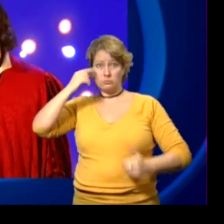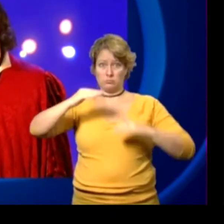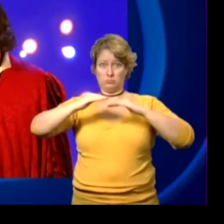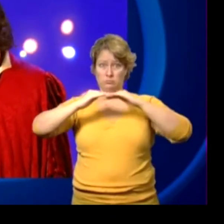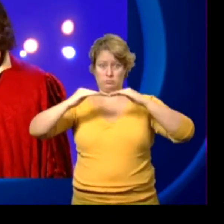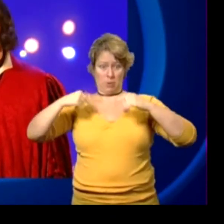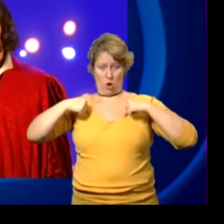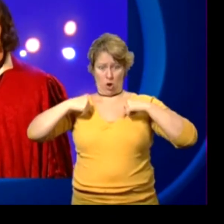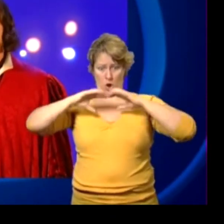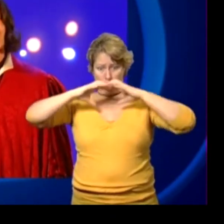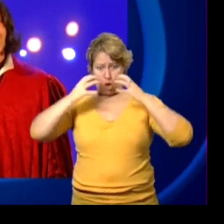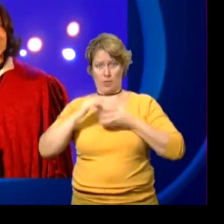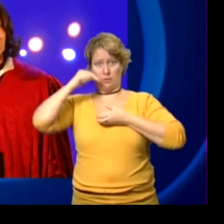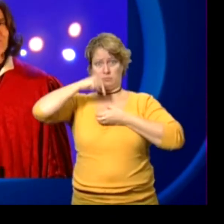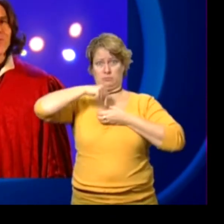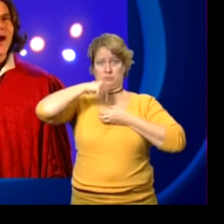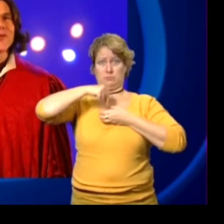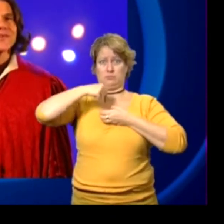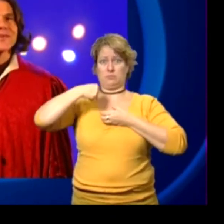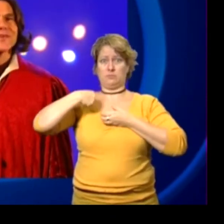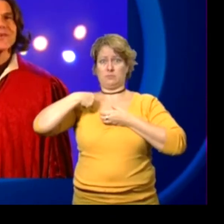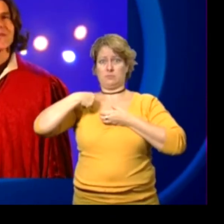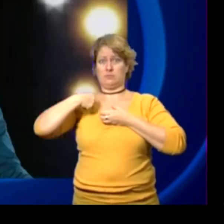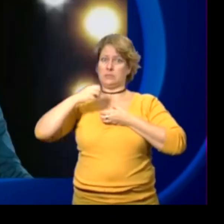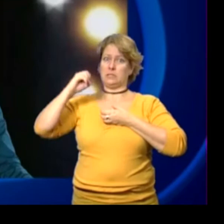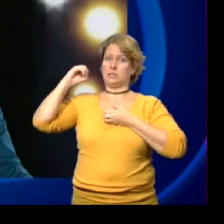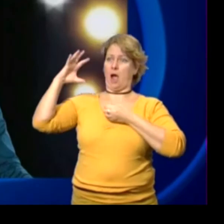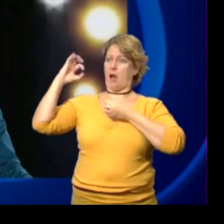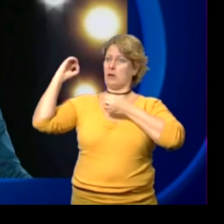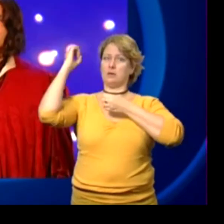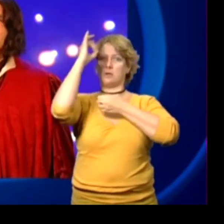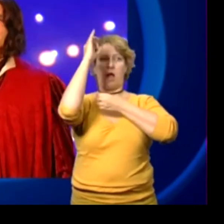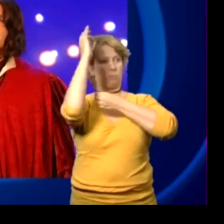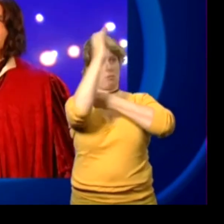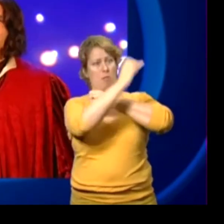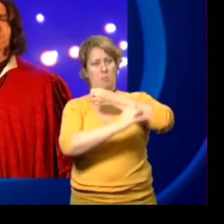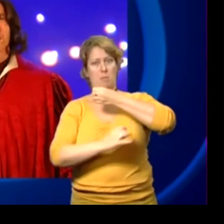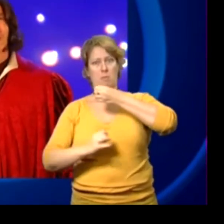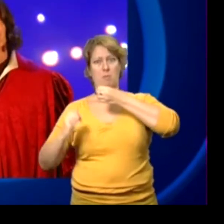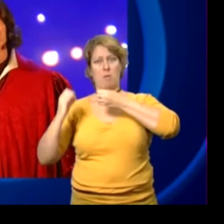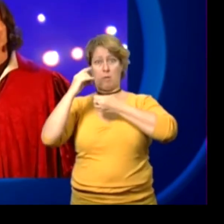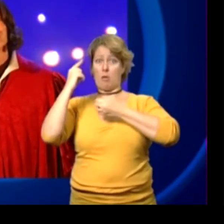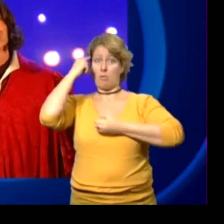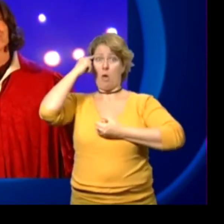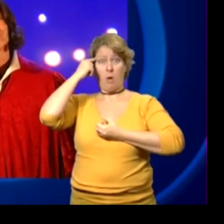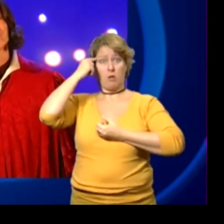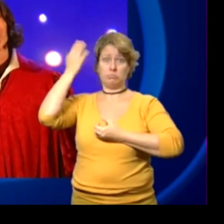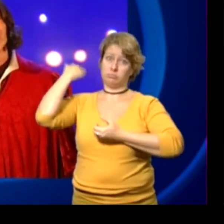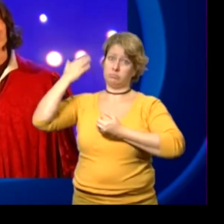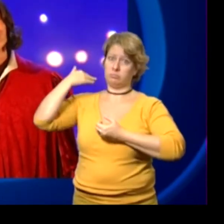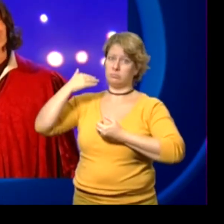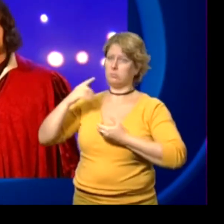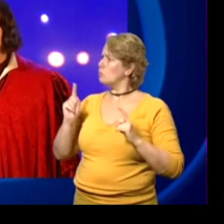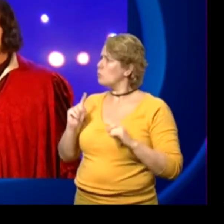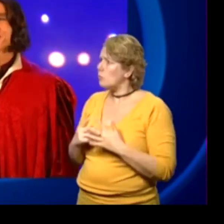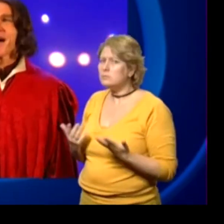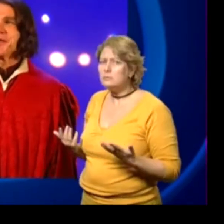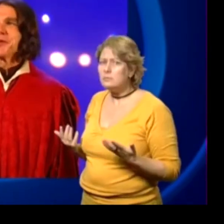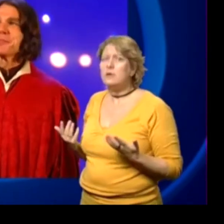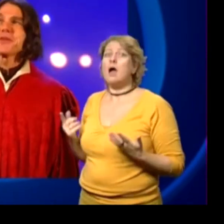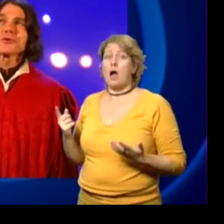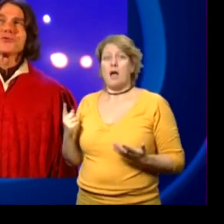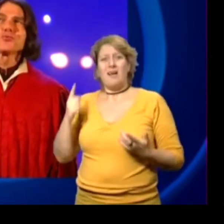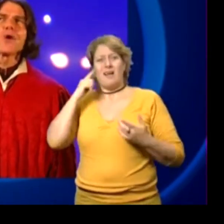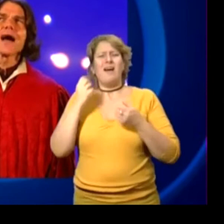universe and that the sun and stars moved around it. Why was that then? Because that's what everyday happenings seemed to show. The